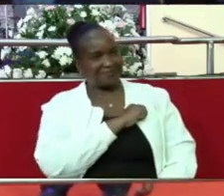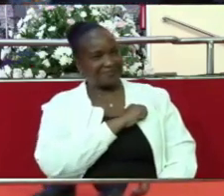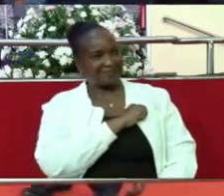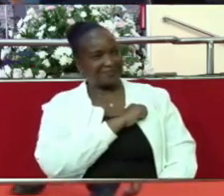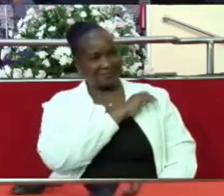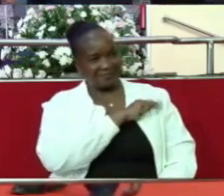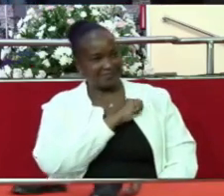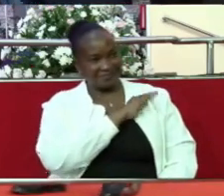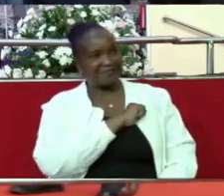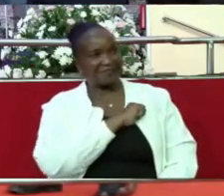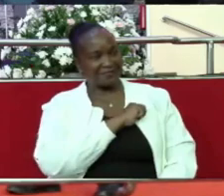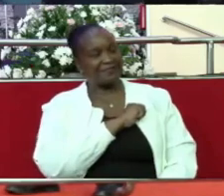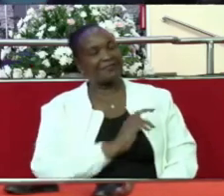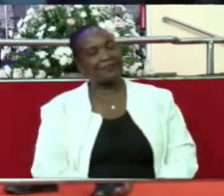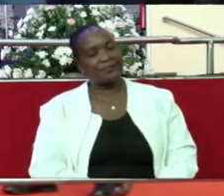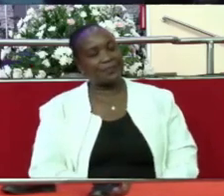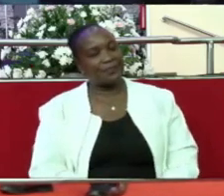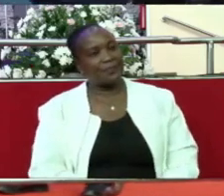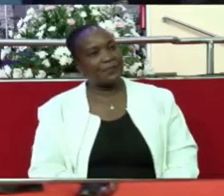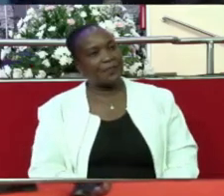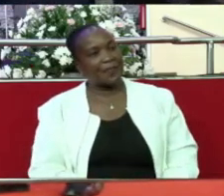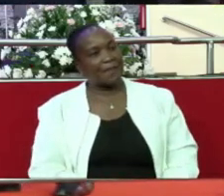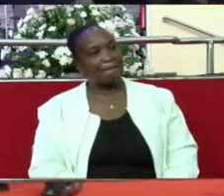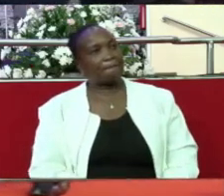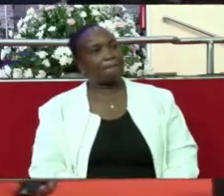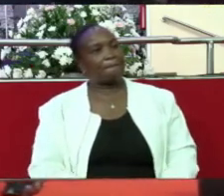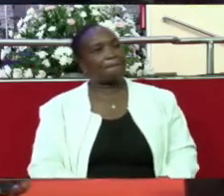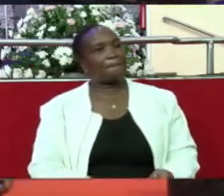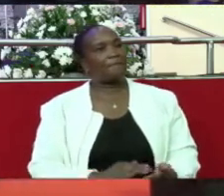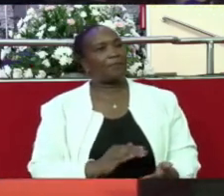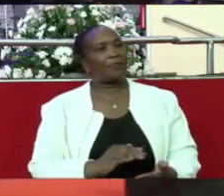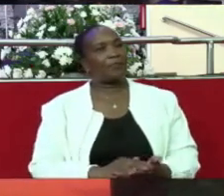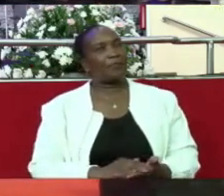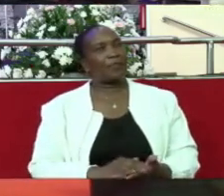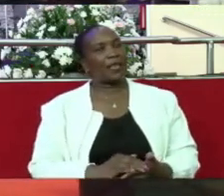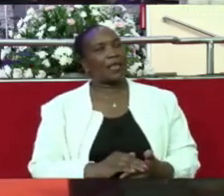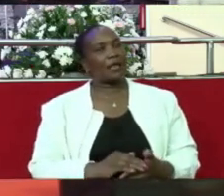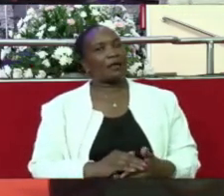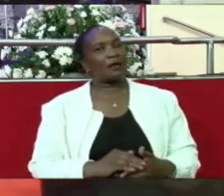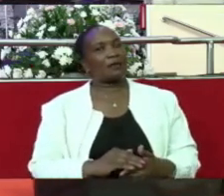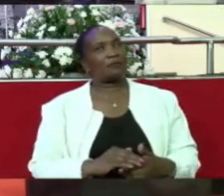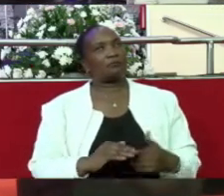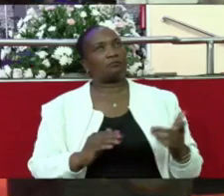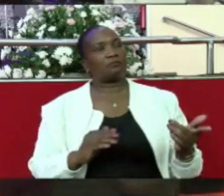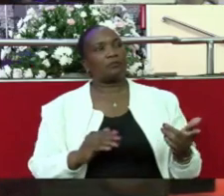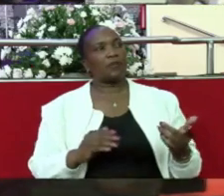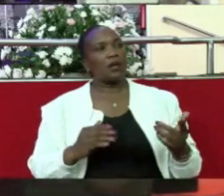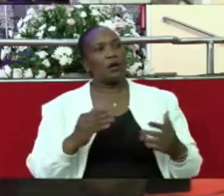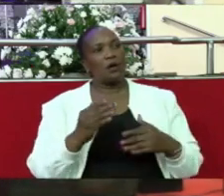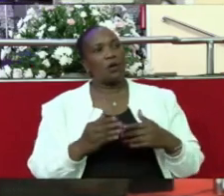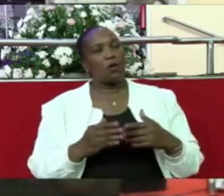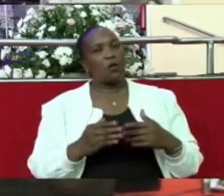is cancelled, all has been paid for, you have been set free. And when you obtain